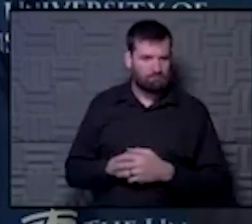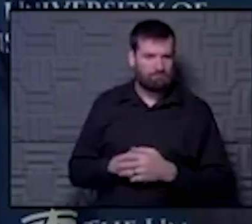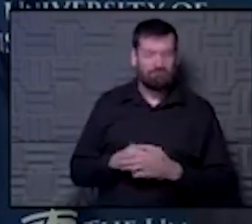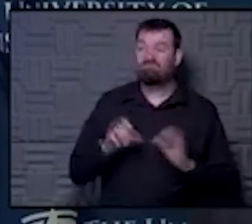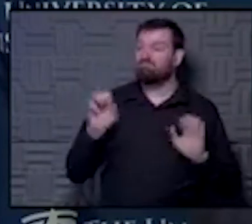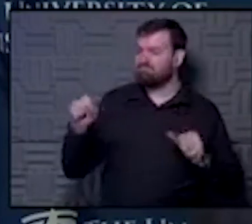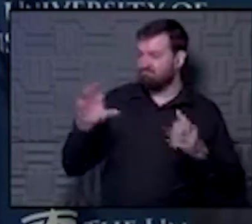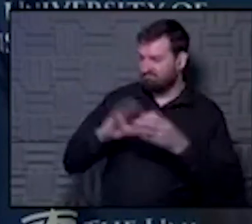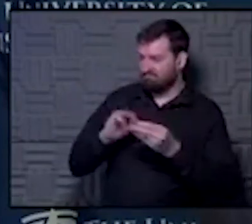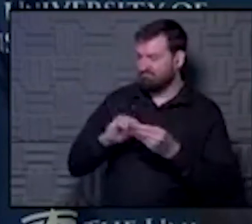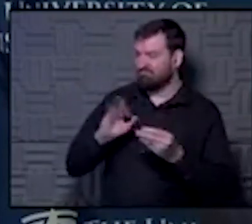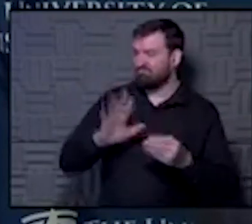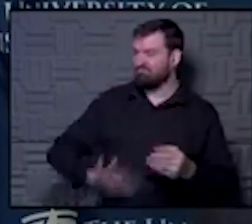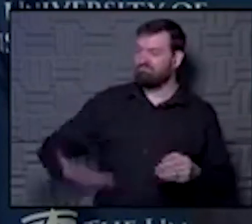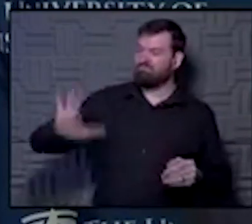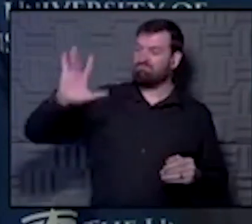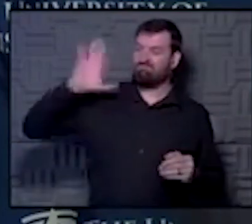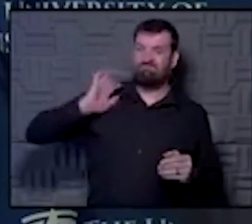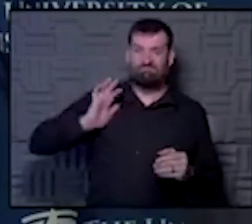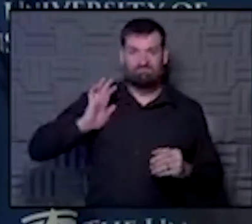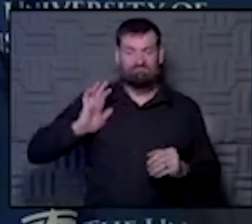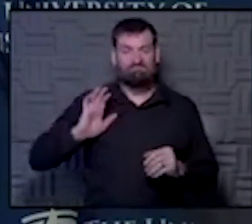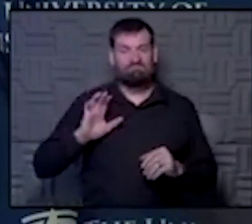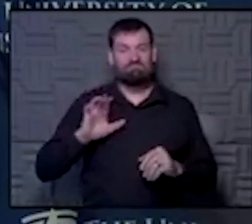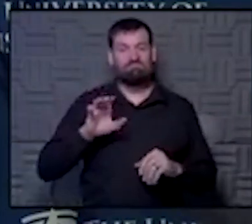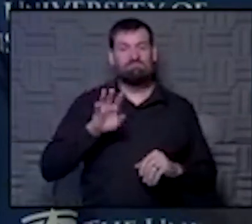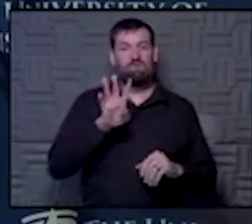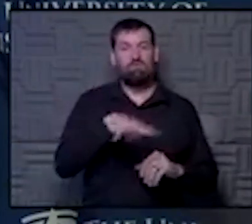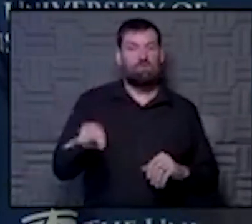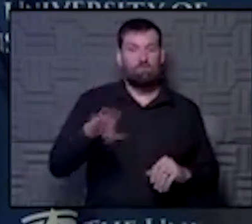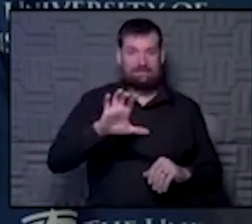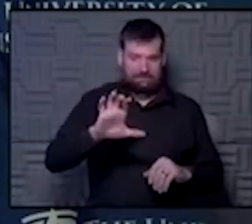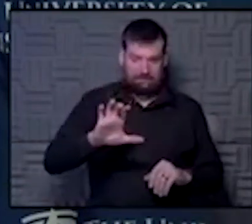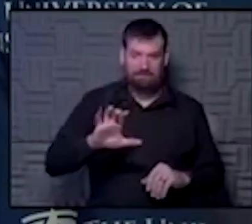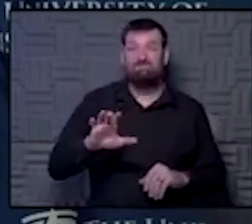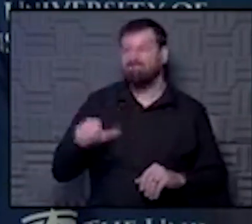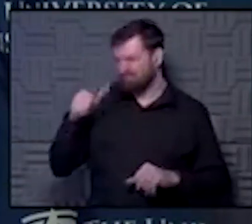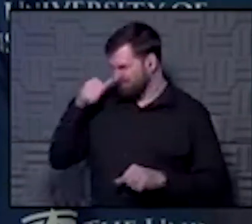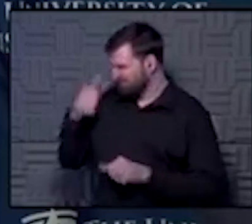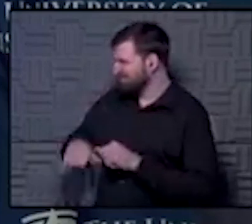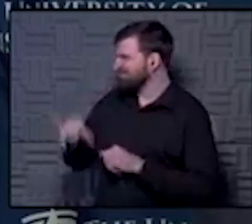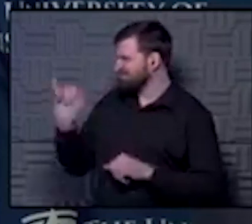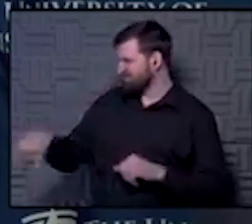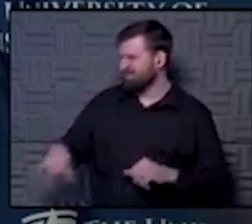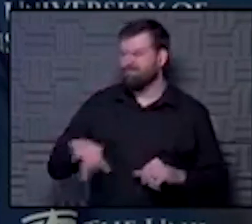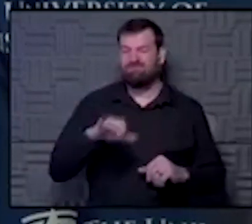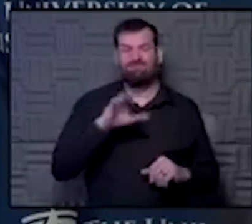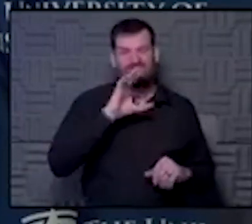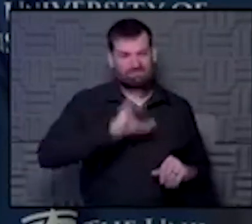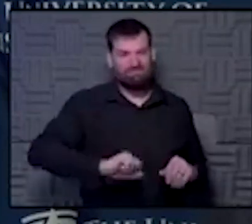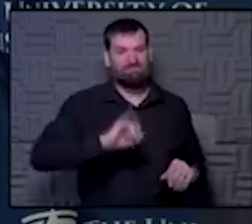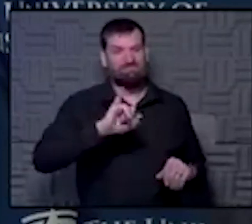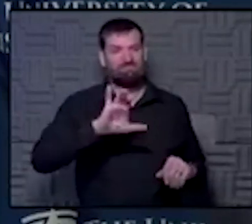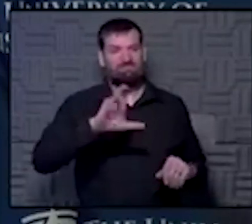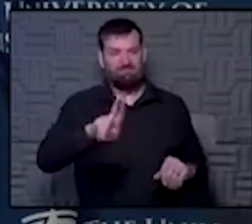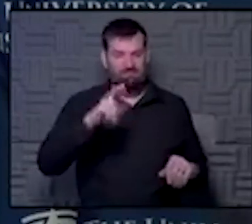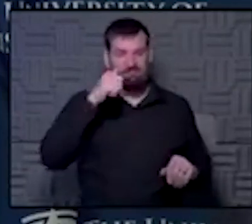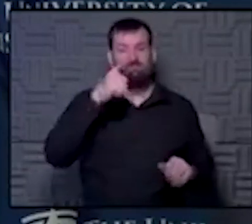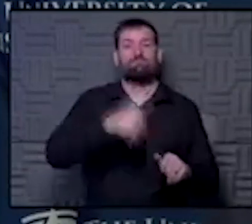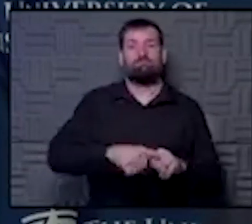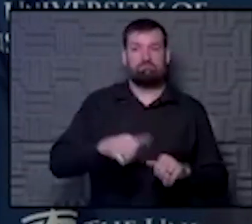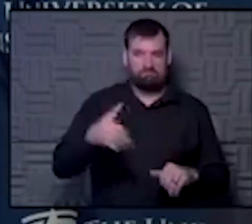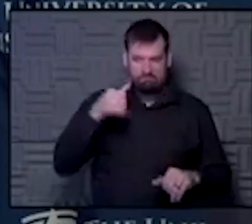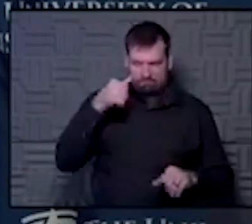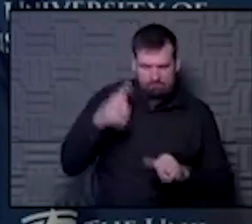back, since we used to work in 44 seat on the fourth floor, the medical ICU. And I remember, I don't know